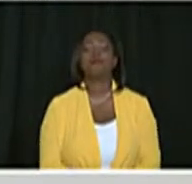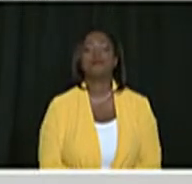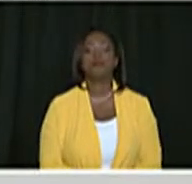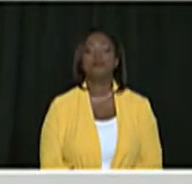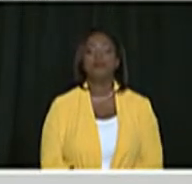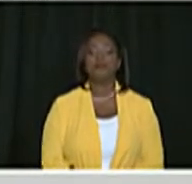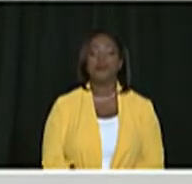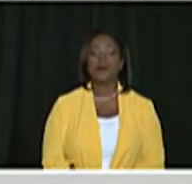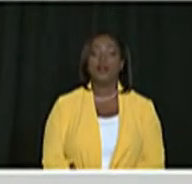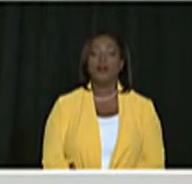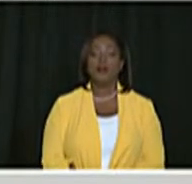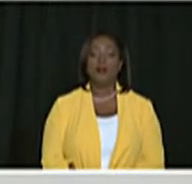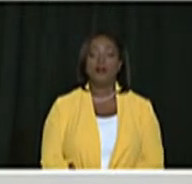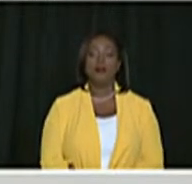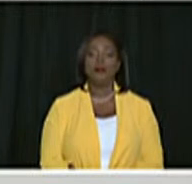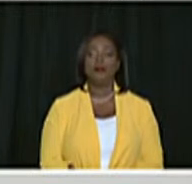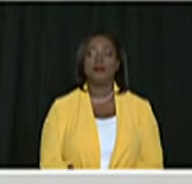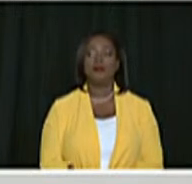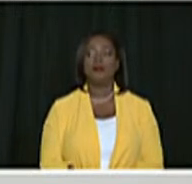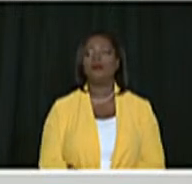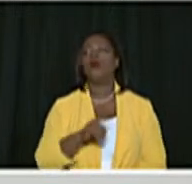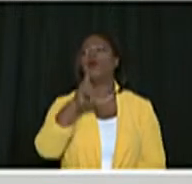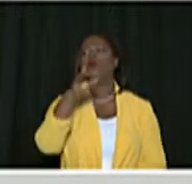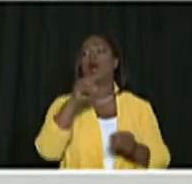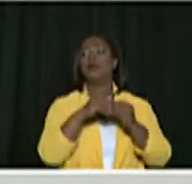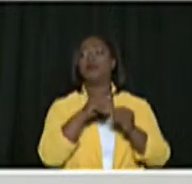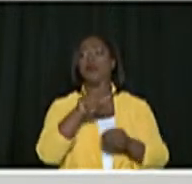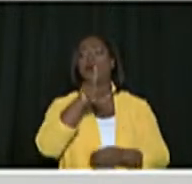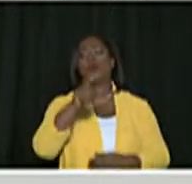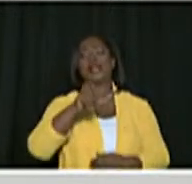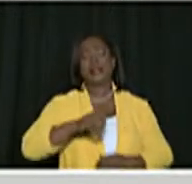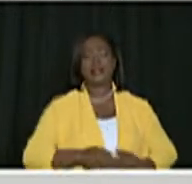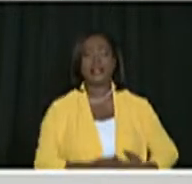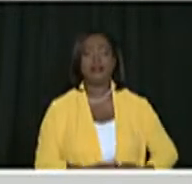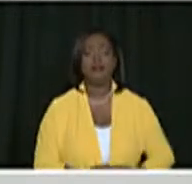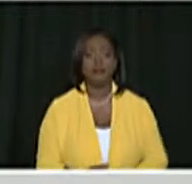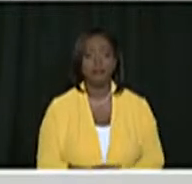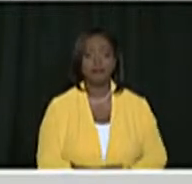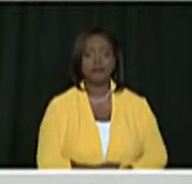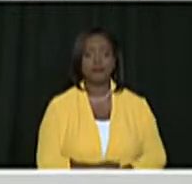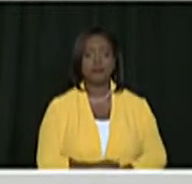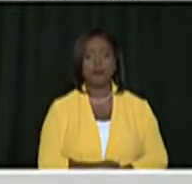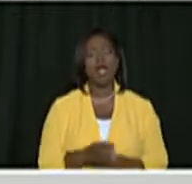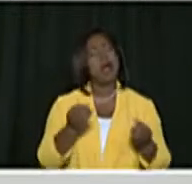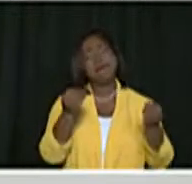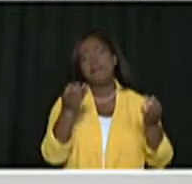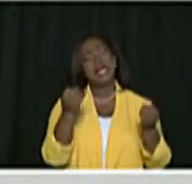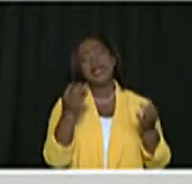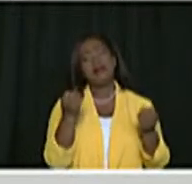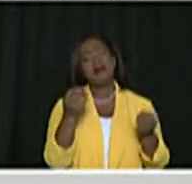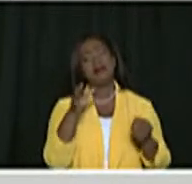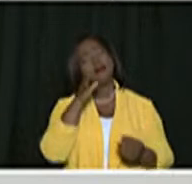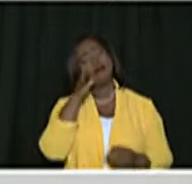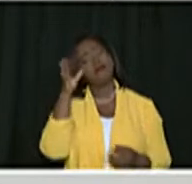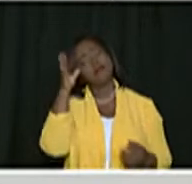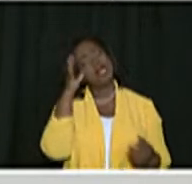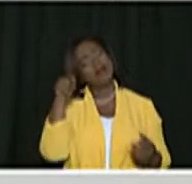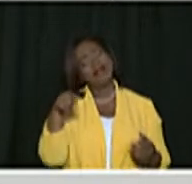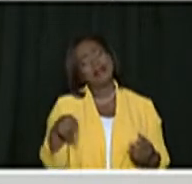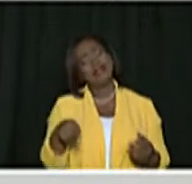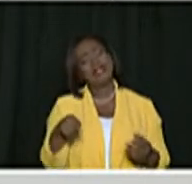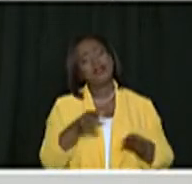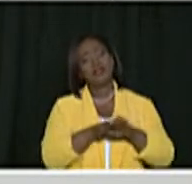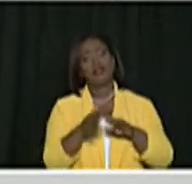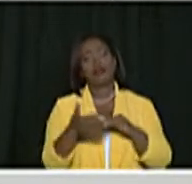there are so many parents in this country, and even grown-up children now, so to speak, who will tell